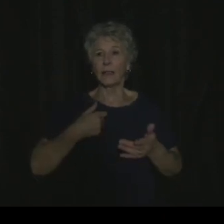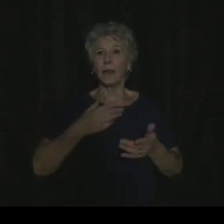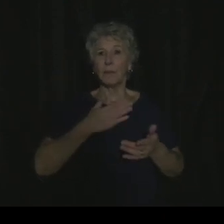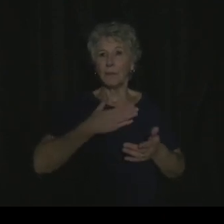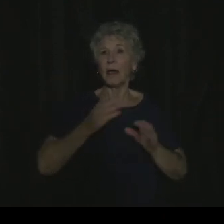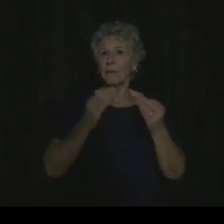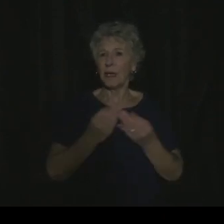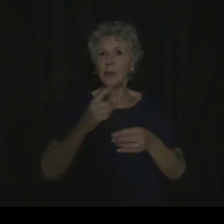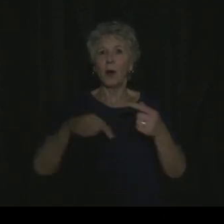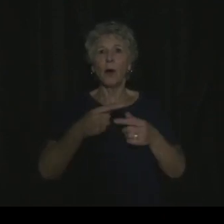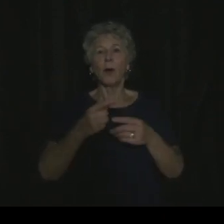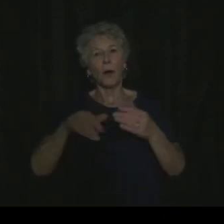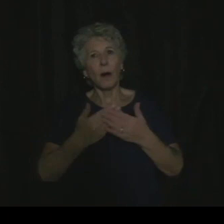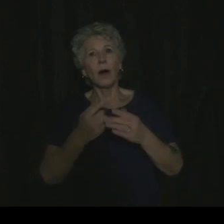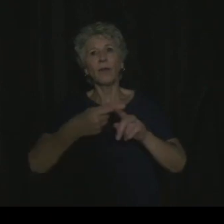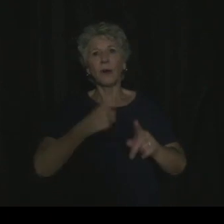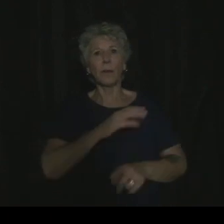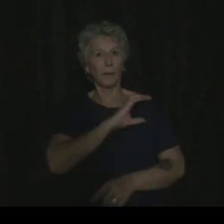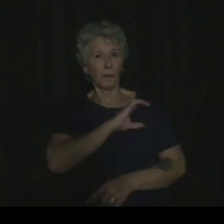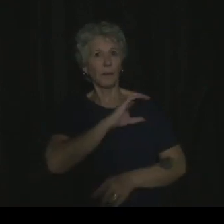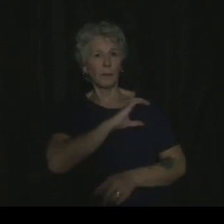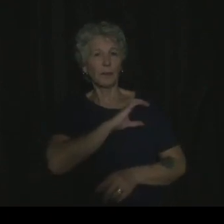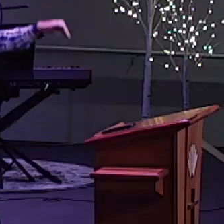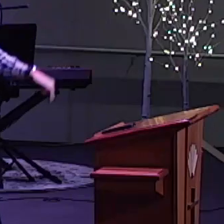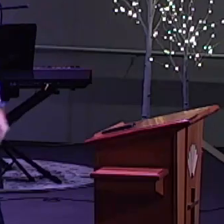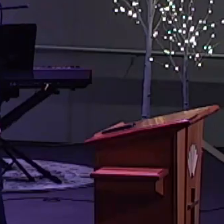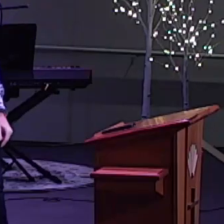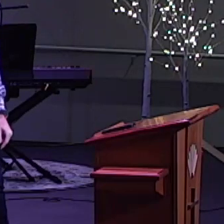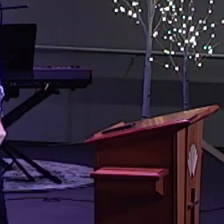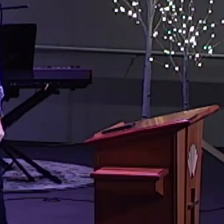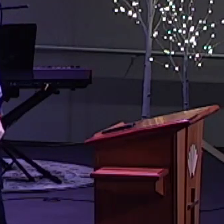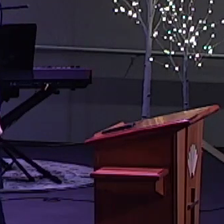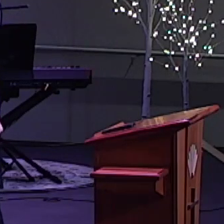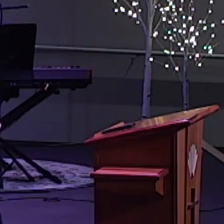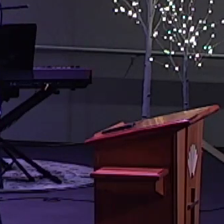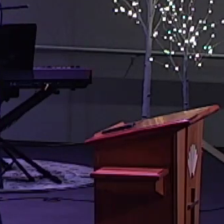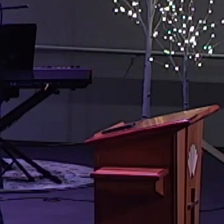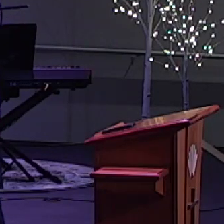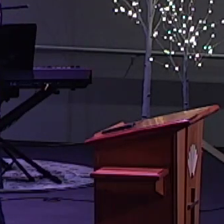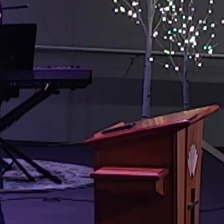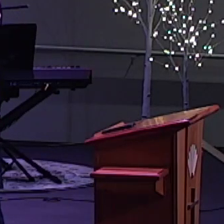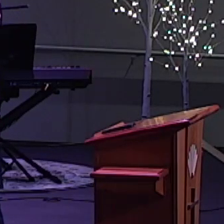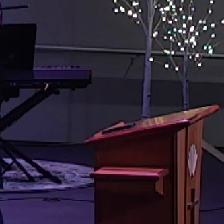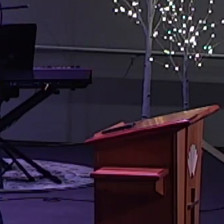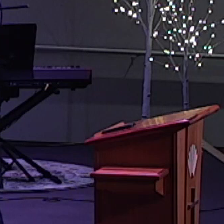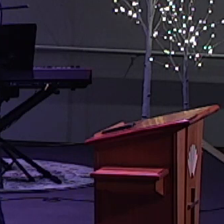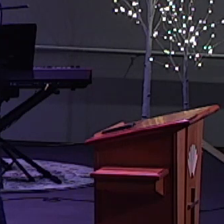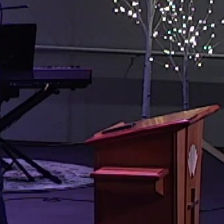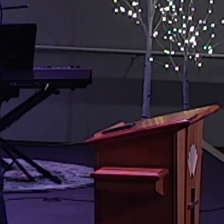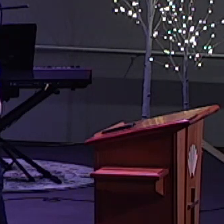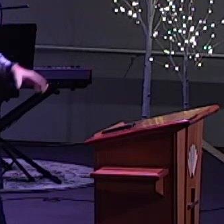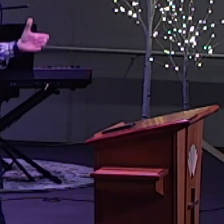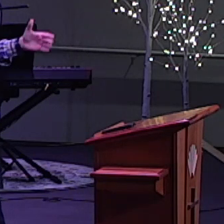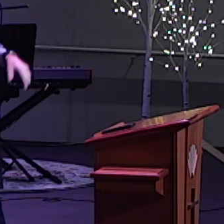friend, one of my best friends, was graduating a police academy down in New Jersey, struggled a lot with back problems. It was a real